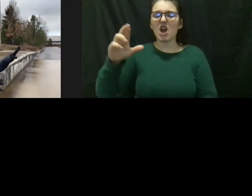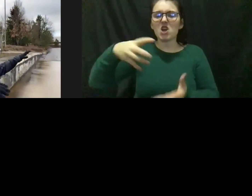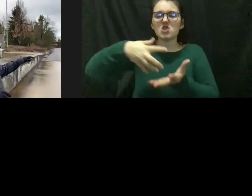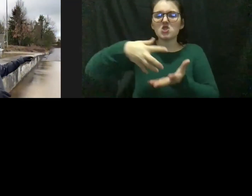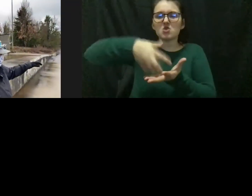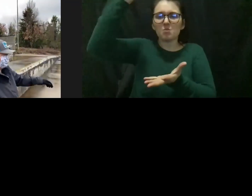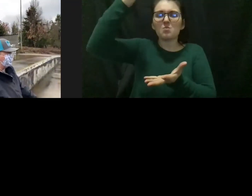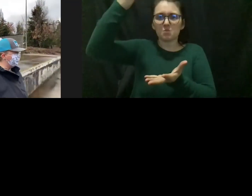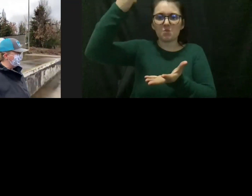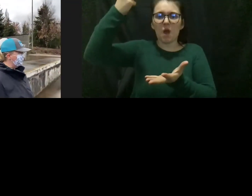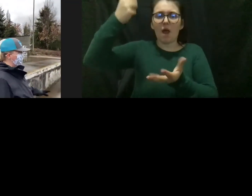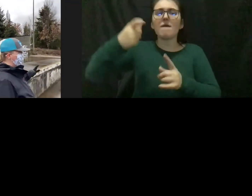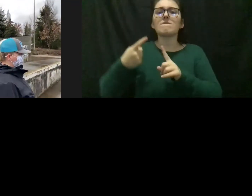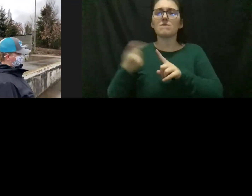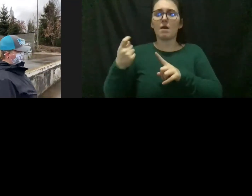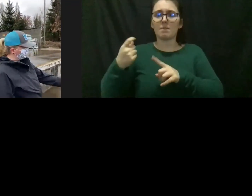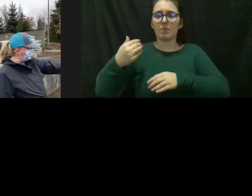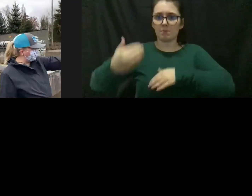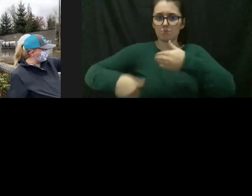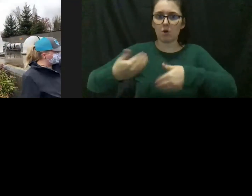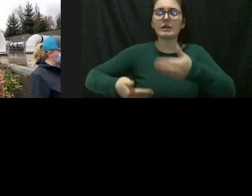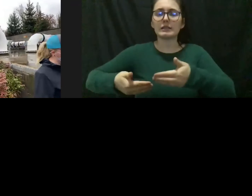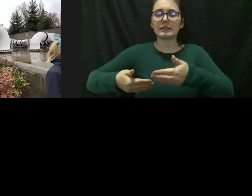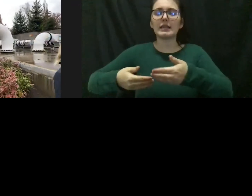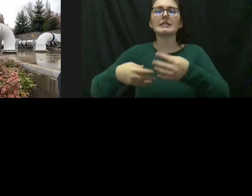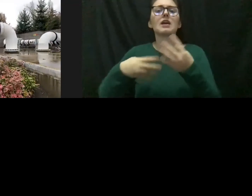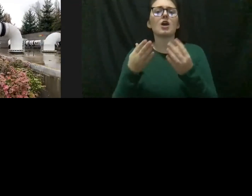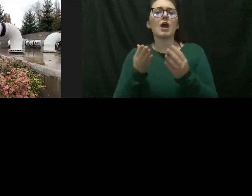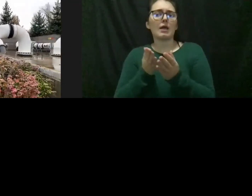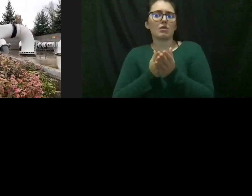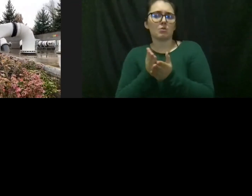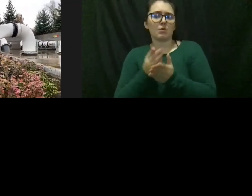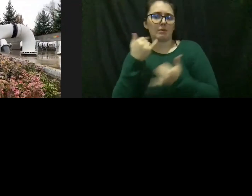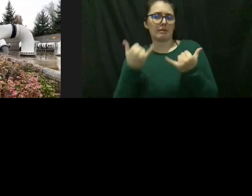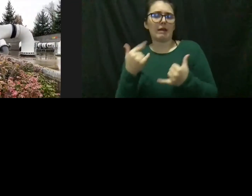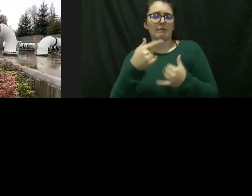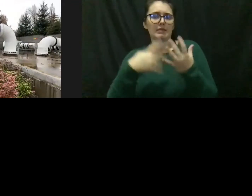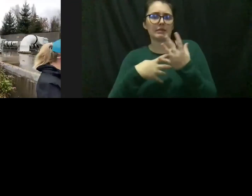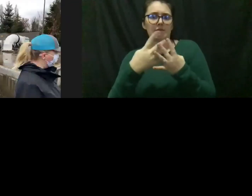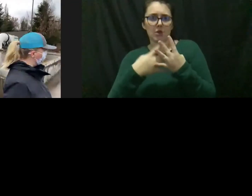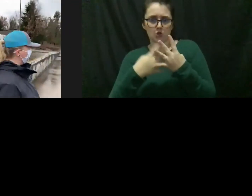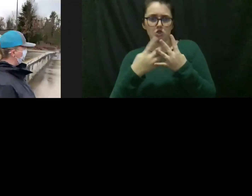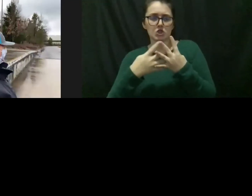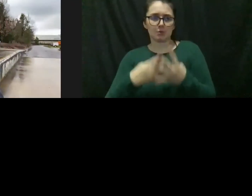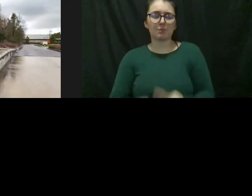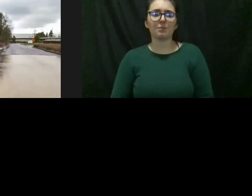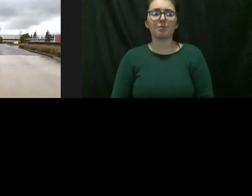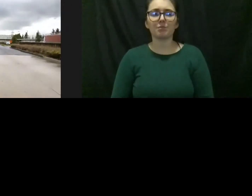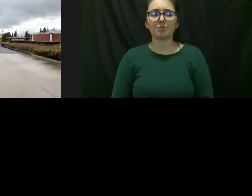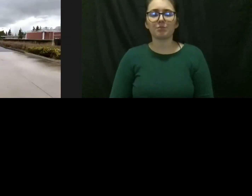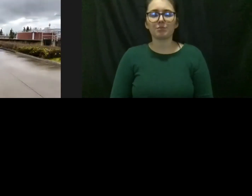the processes and putting it through this biofilter, which is with microorganisms like an algae.